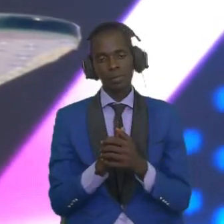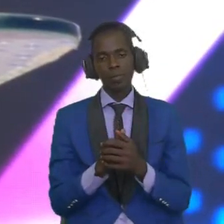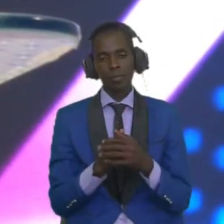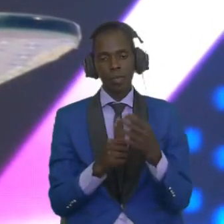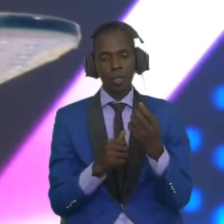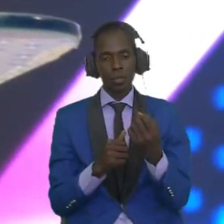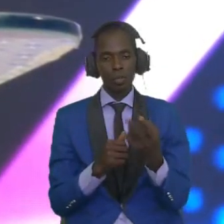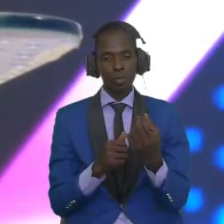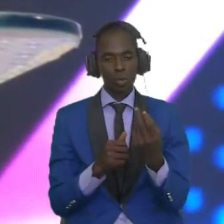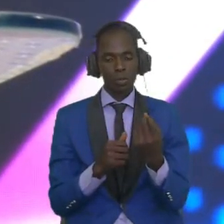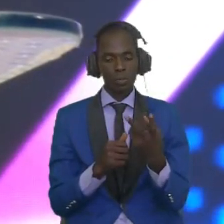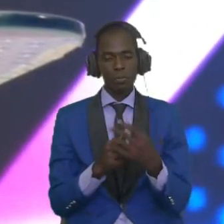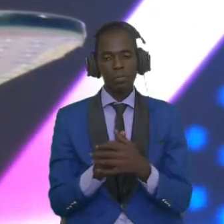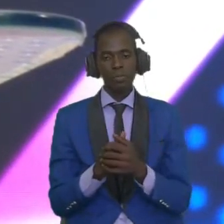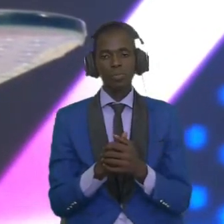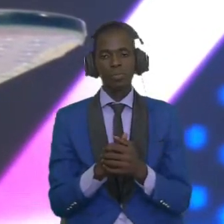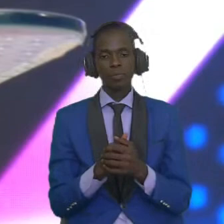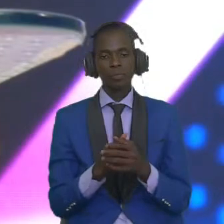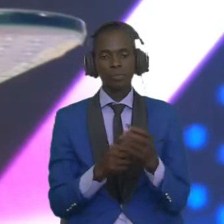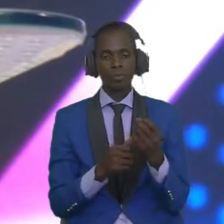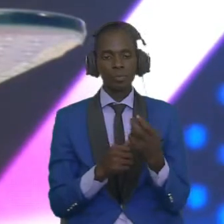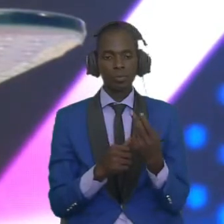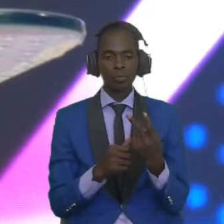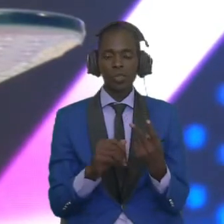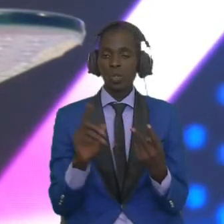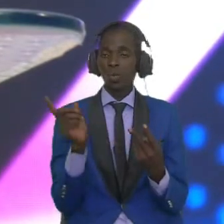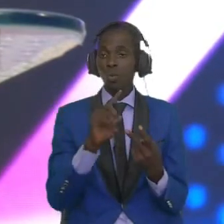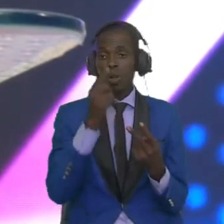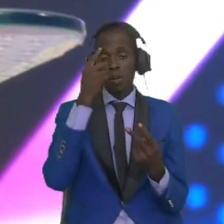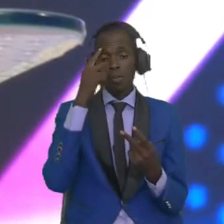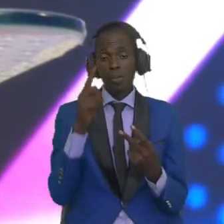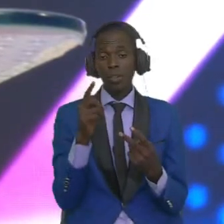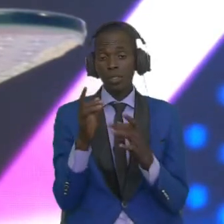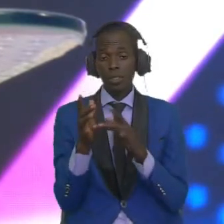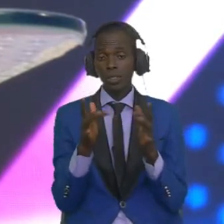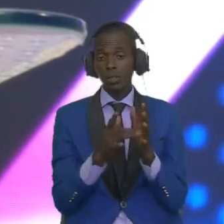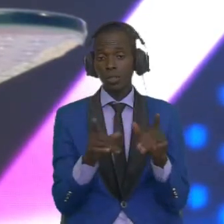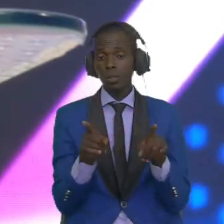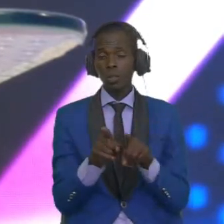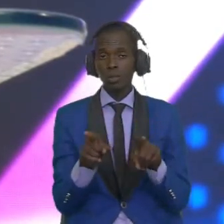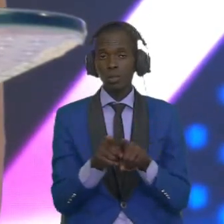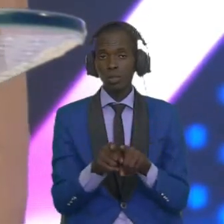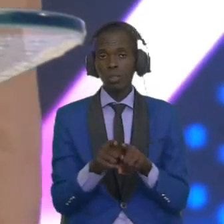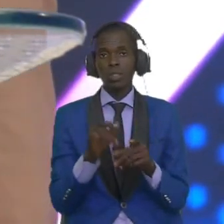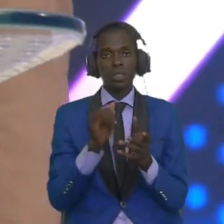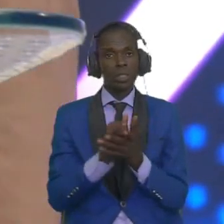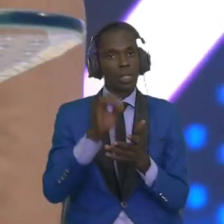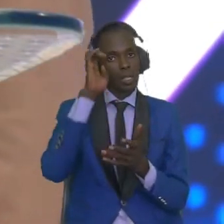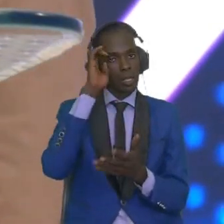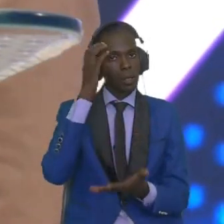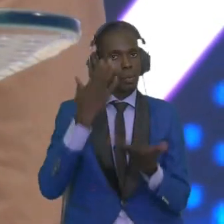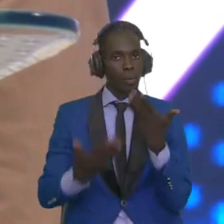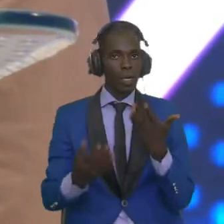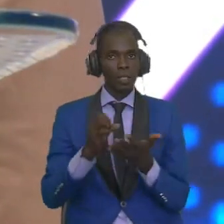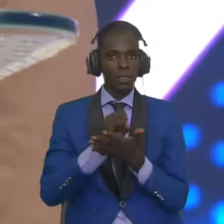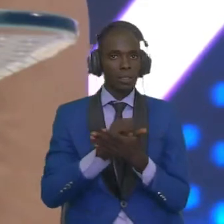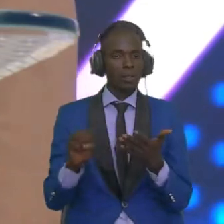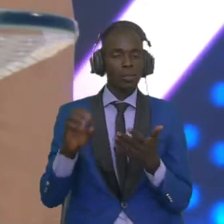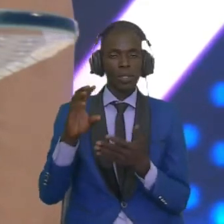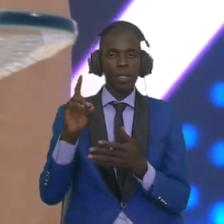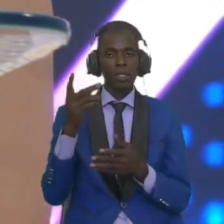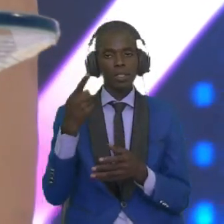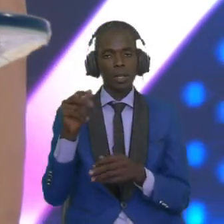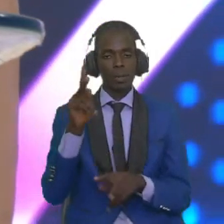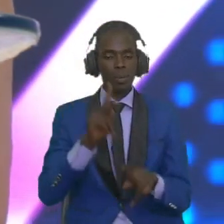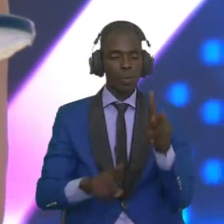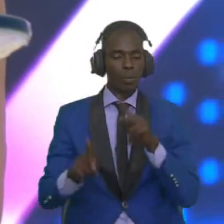verse 12, it says, wherefore Jesus also, that he might sanctify the